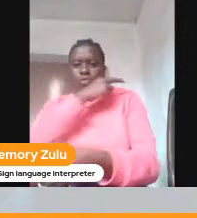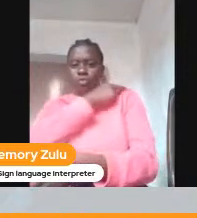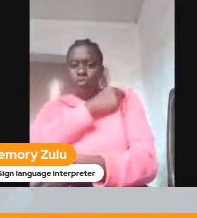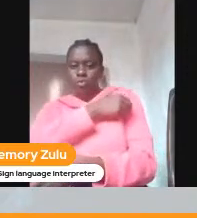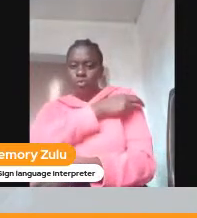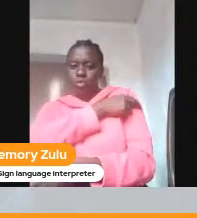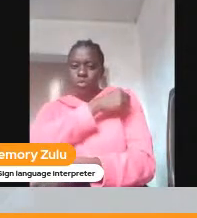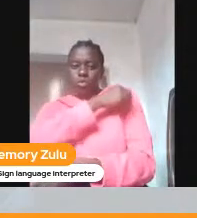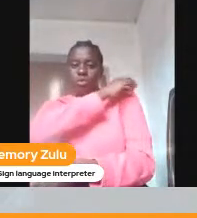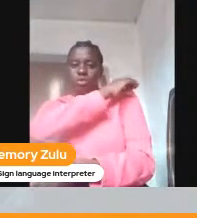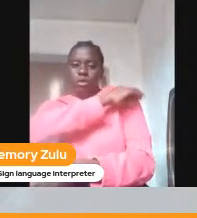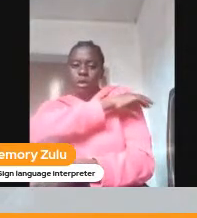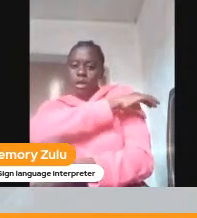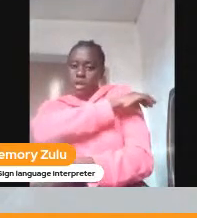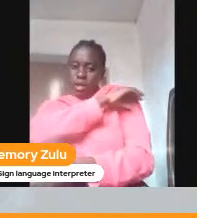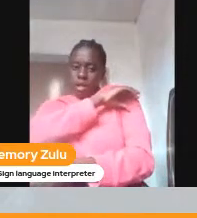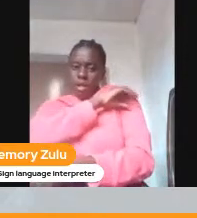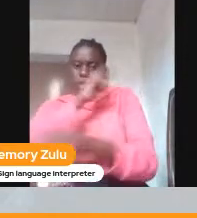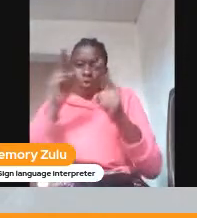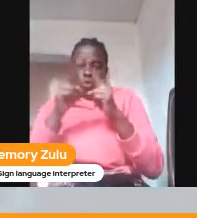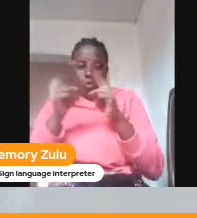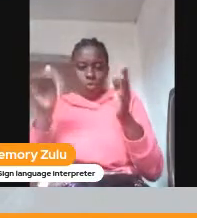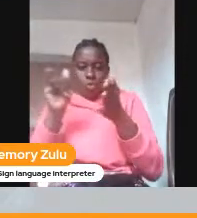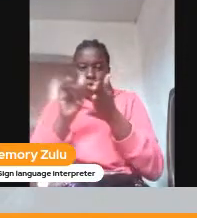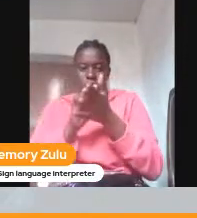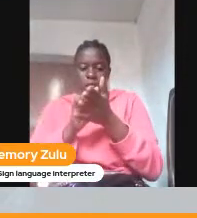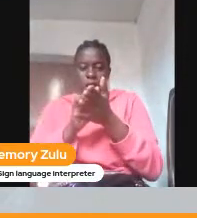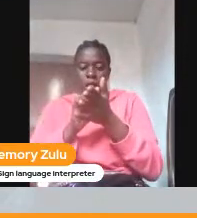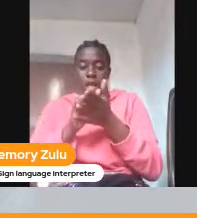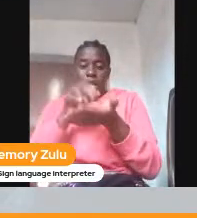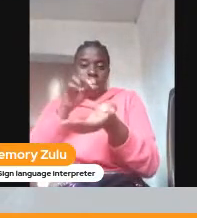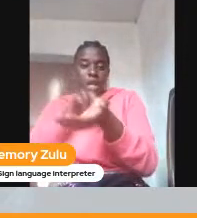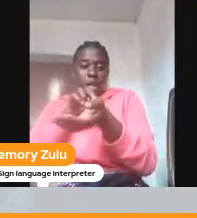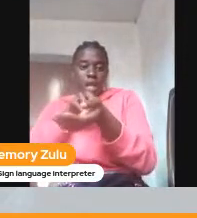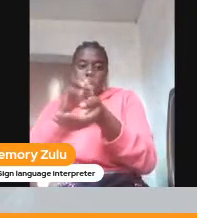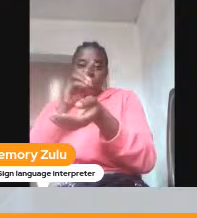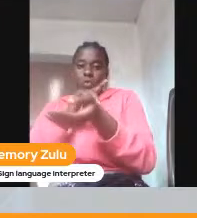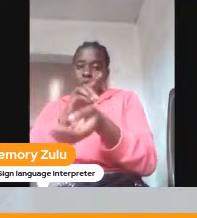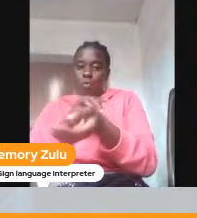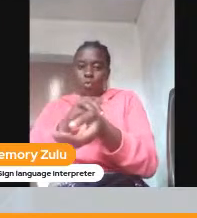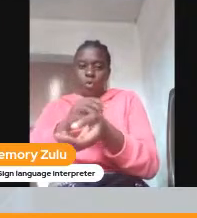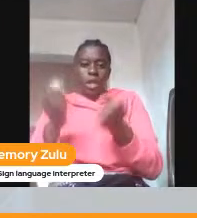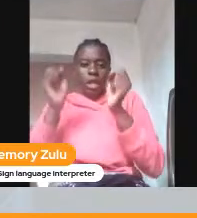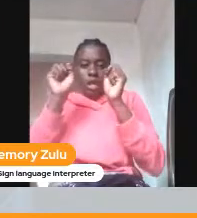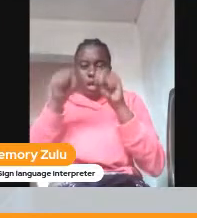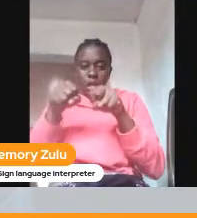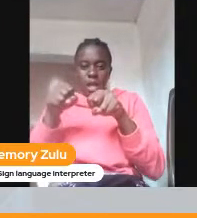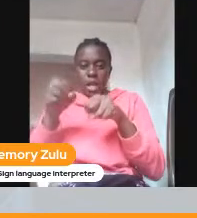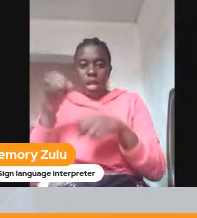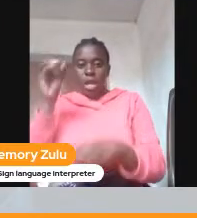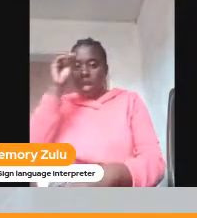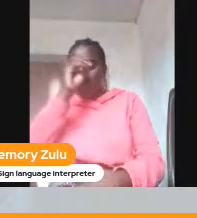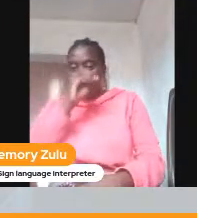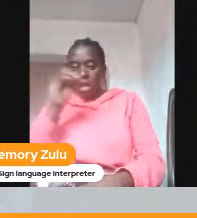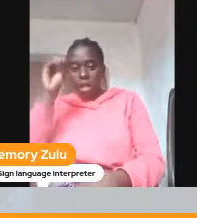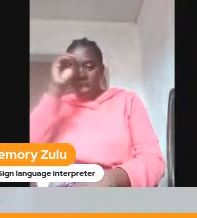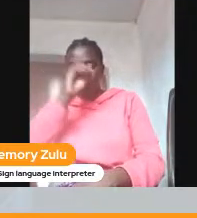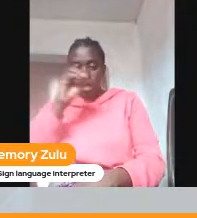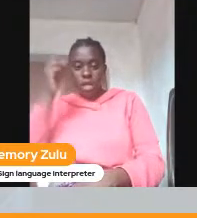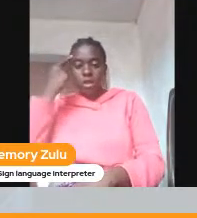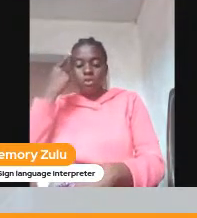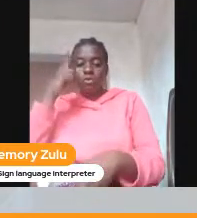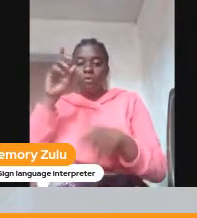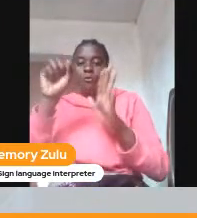all we are sexually active and we didn't use a condom correctly. Let's go to any facility and give them that history. That history will